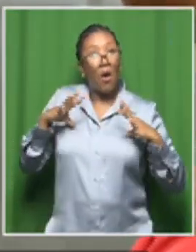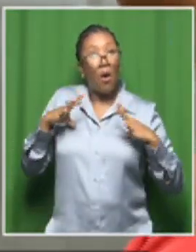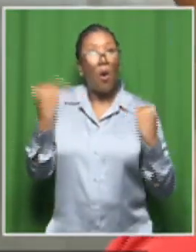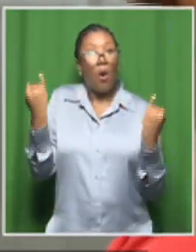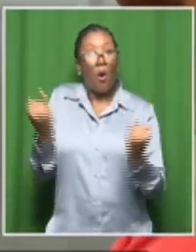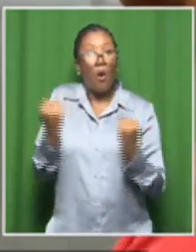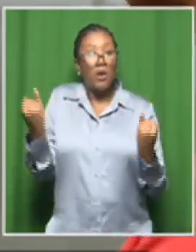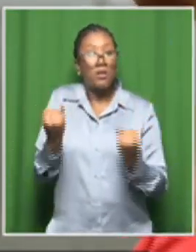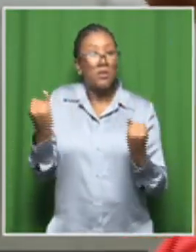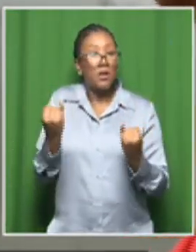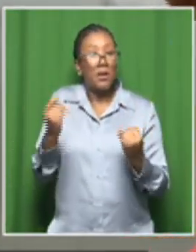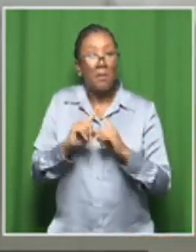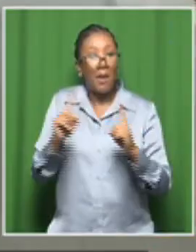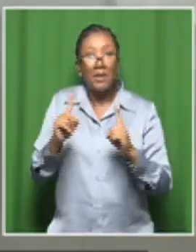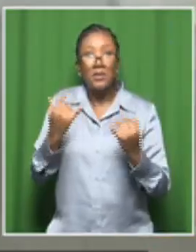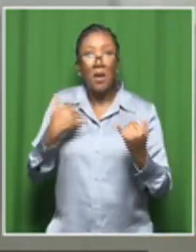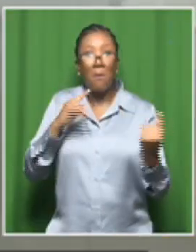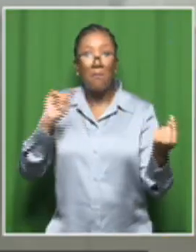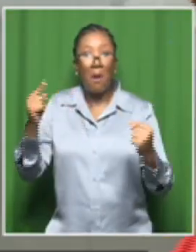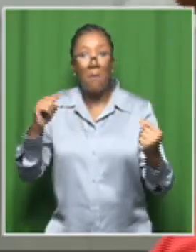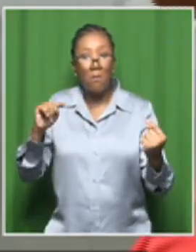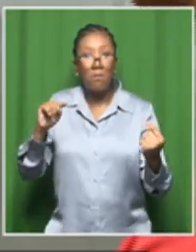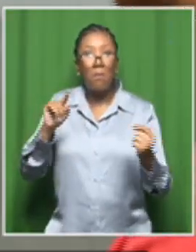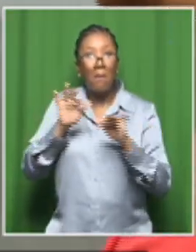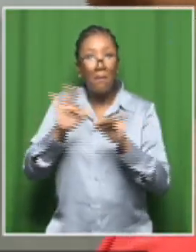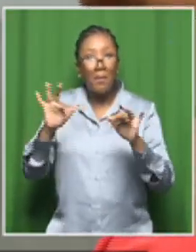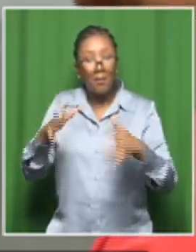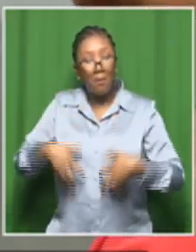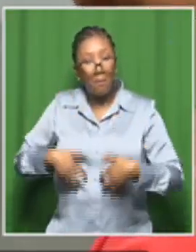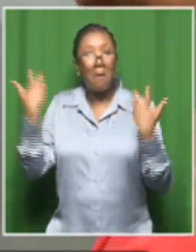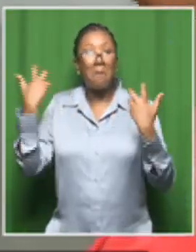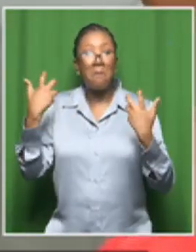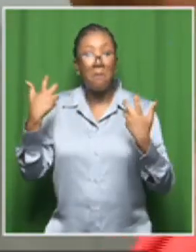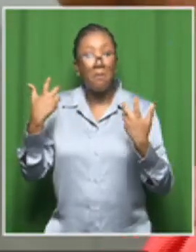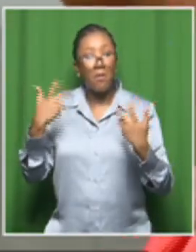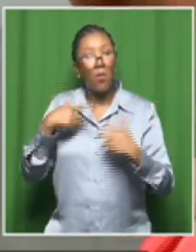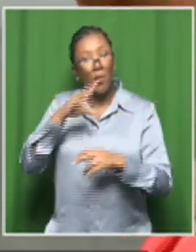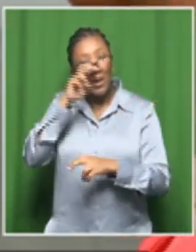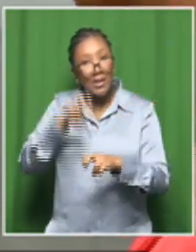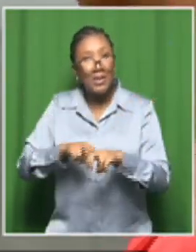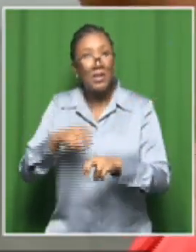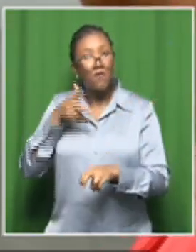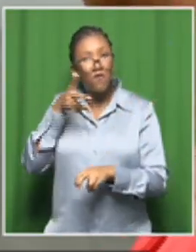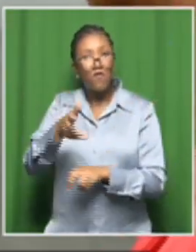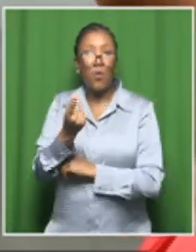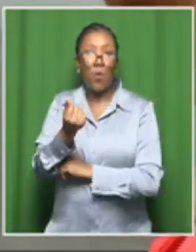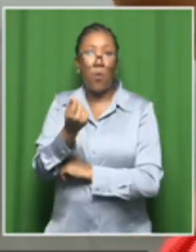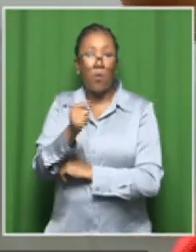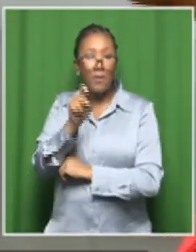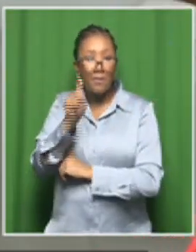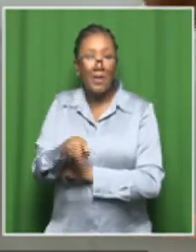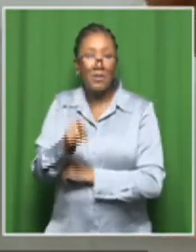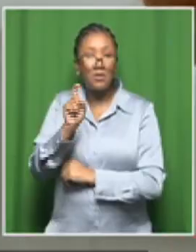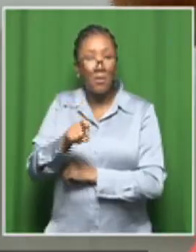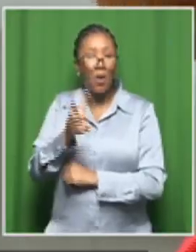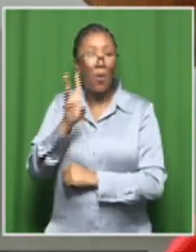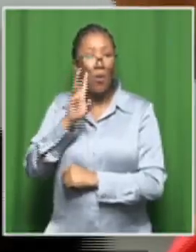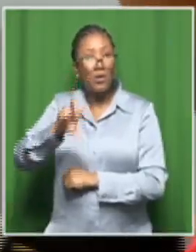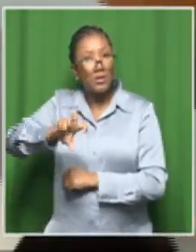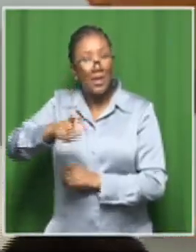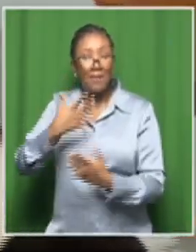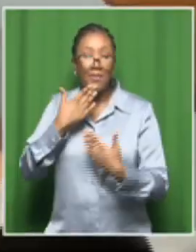residents. I won't say fighting, but we demand water for our residents. Water in their taps. Thank